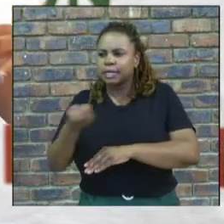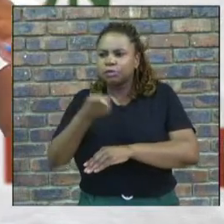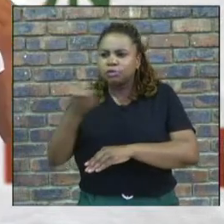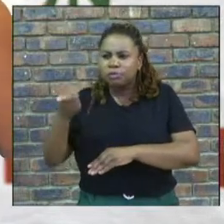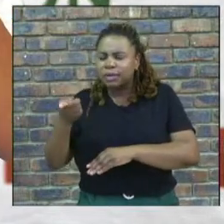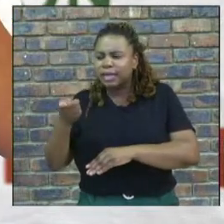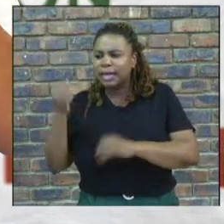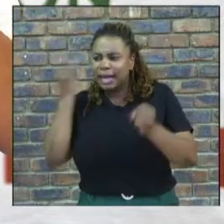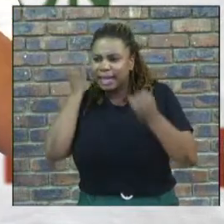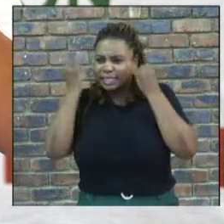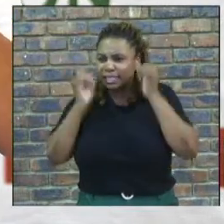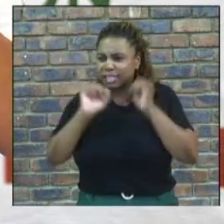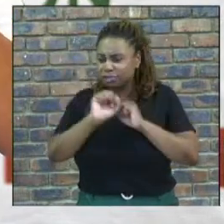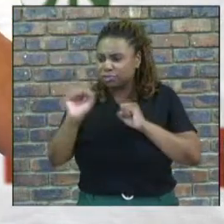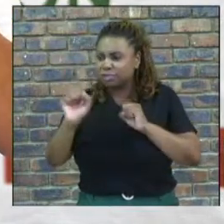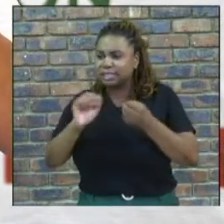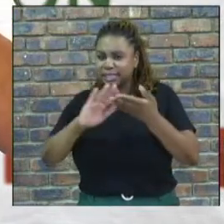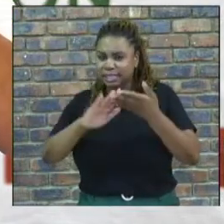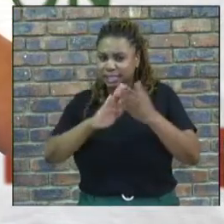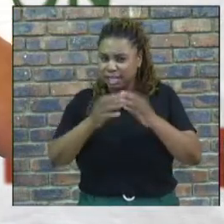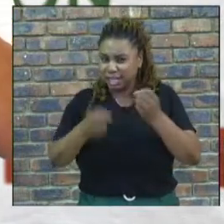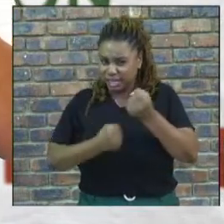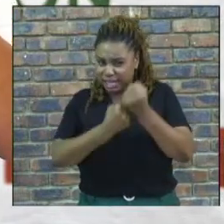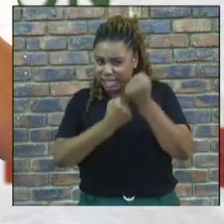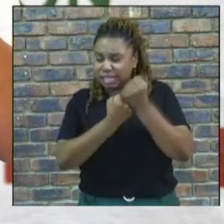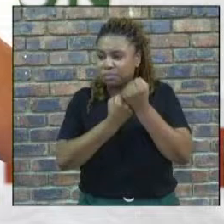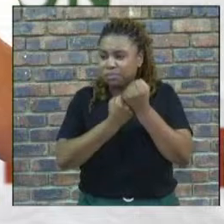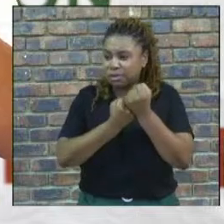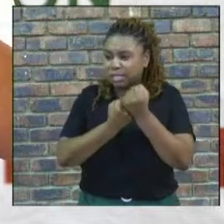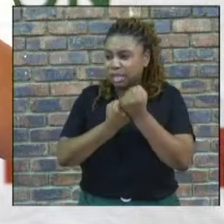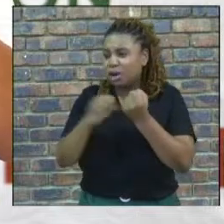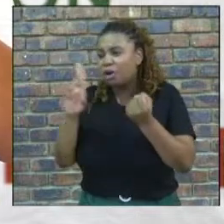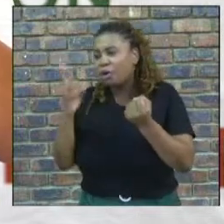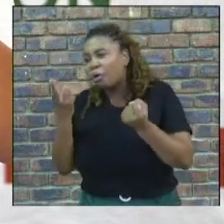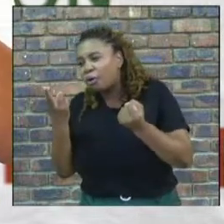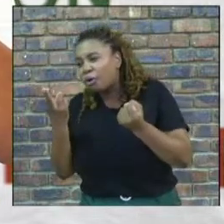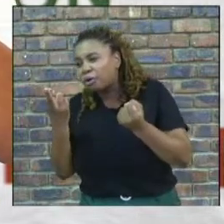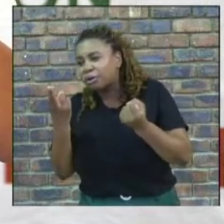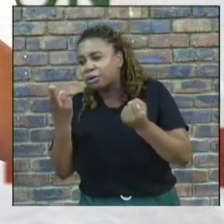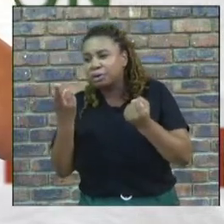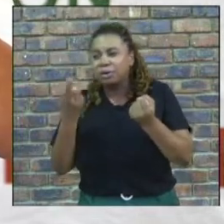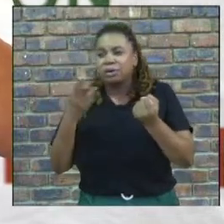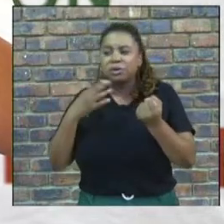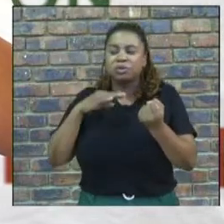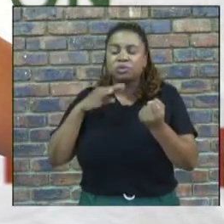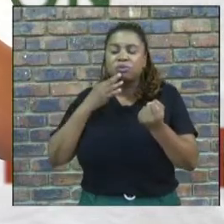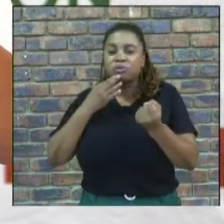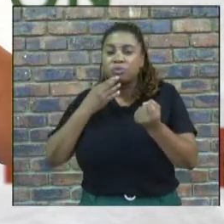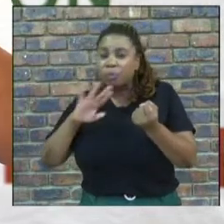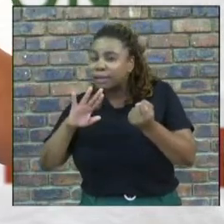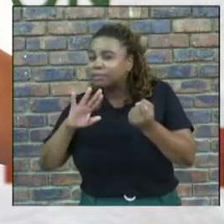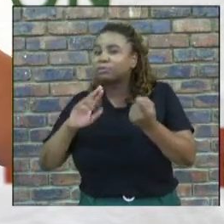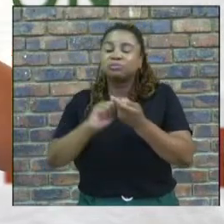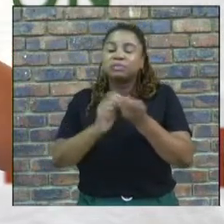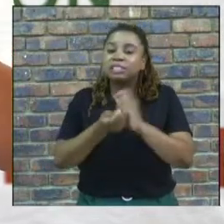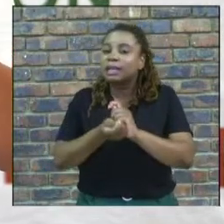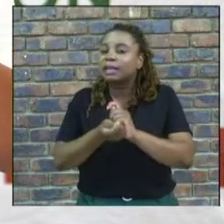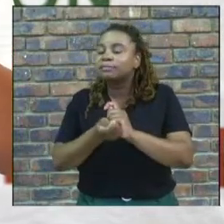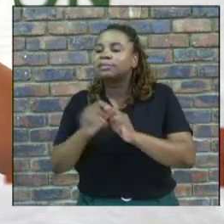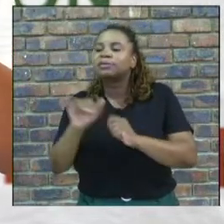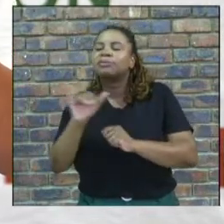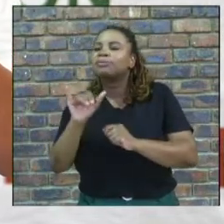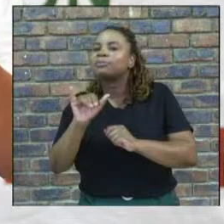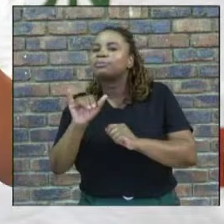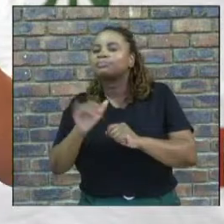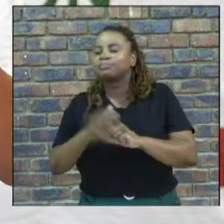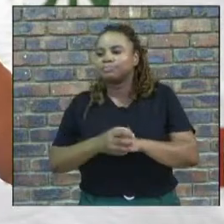the bill? Do we take it to the NCOP and say Gauteng residents are saying viva to the putting